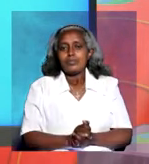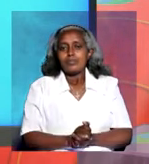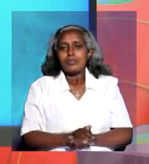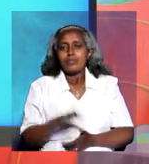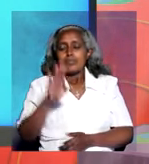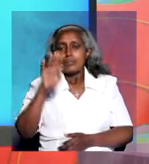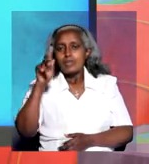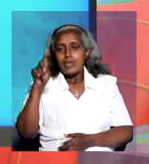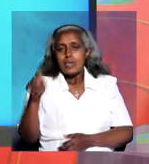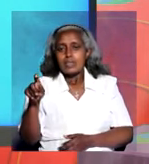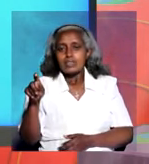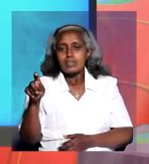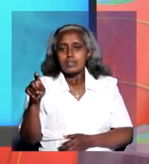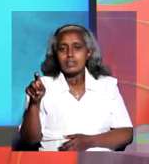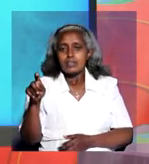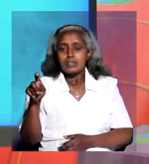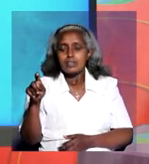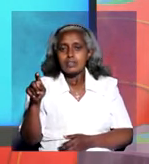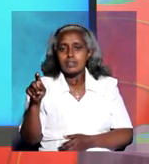BX